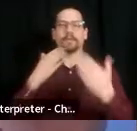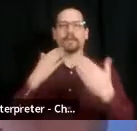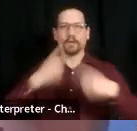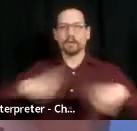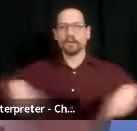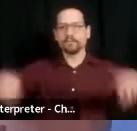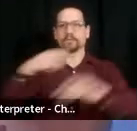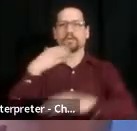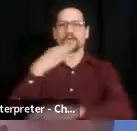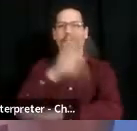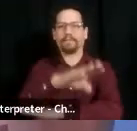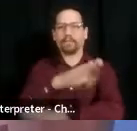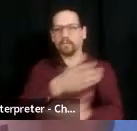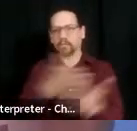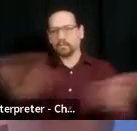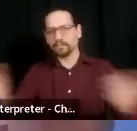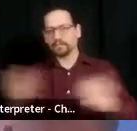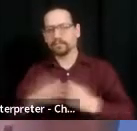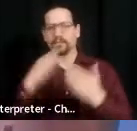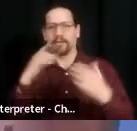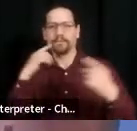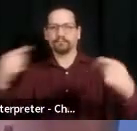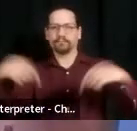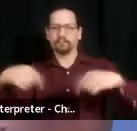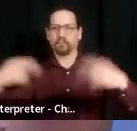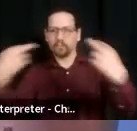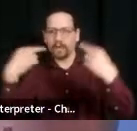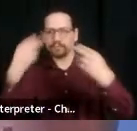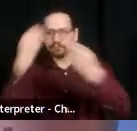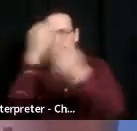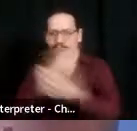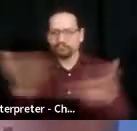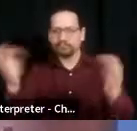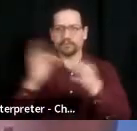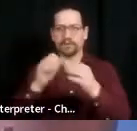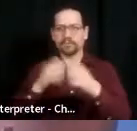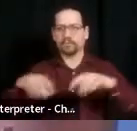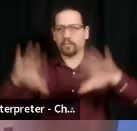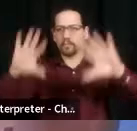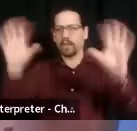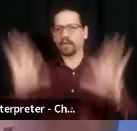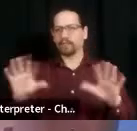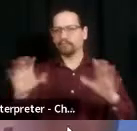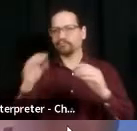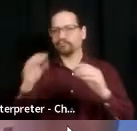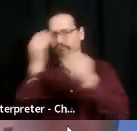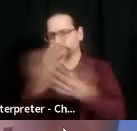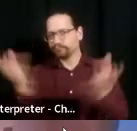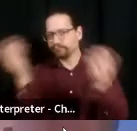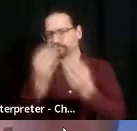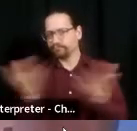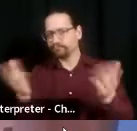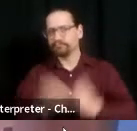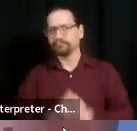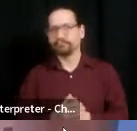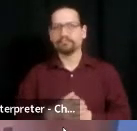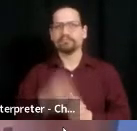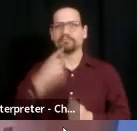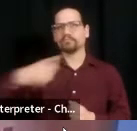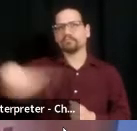to this afternoon's briefing. Because Rhode Islanders have been staying inside today, I'm sure you've heard